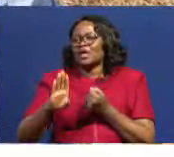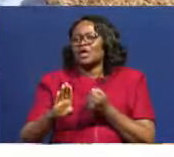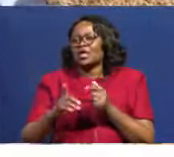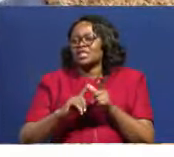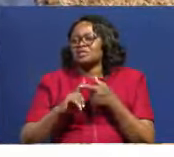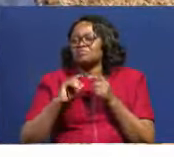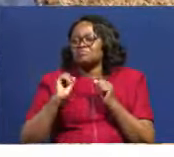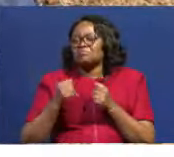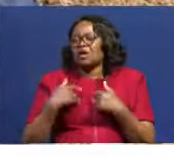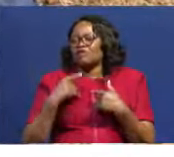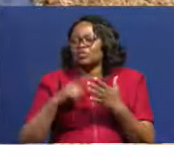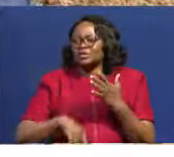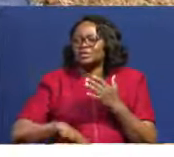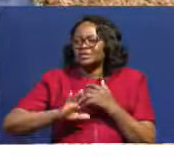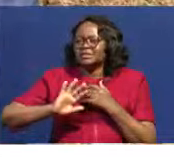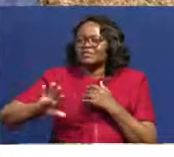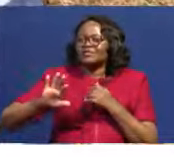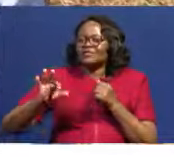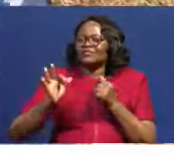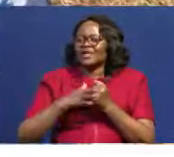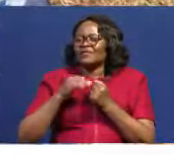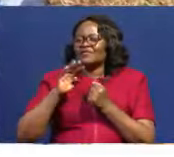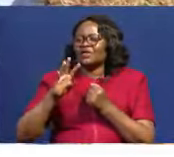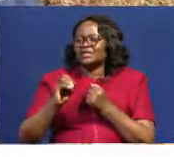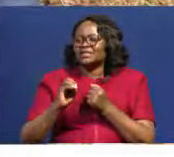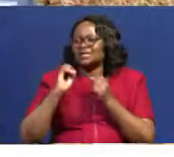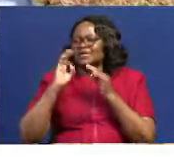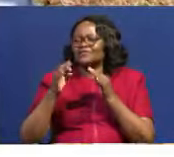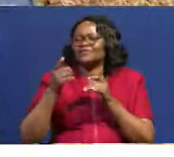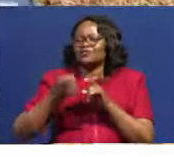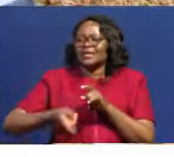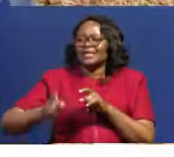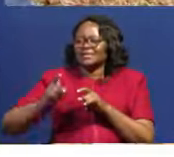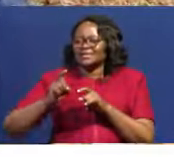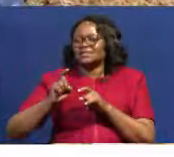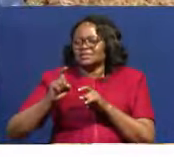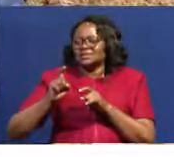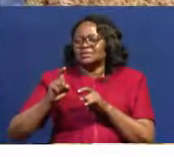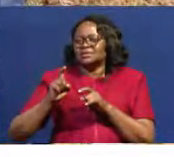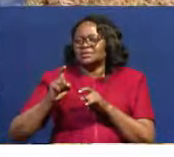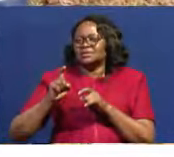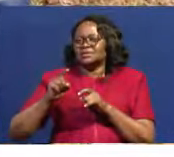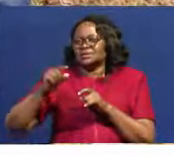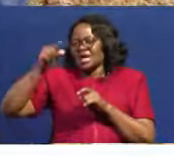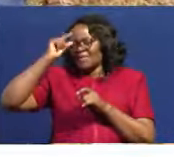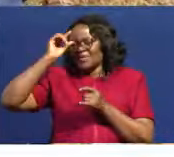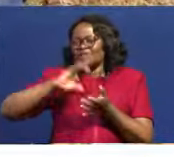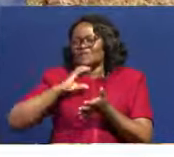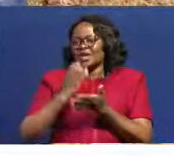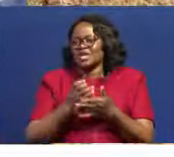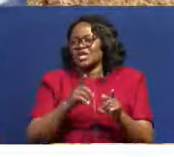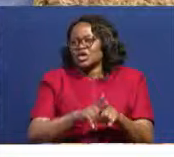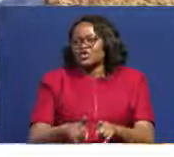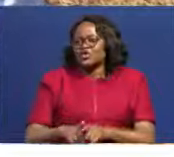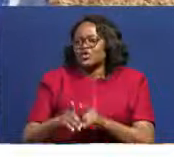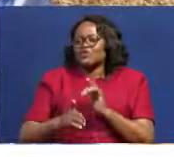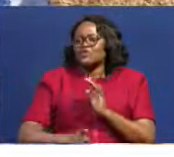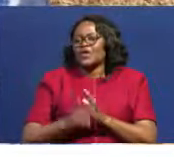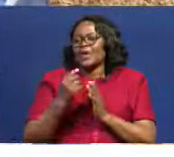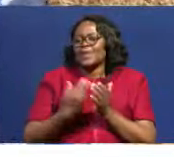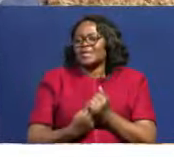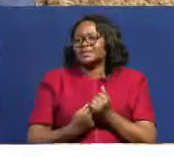you can say straight away there's a deficit of around 840. Even if you are to increase the government funding and also the development partners